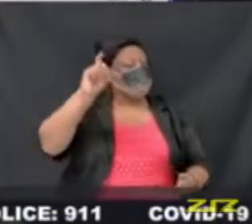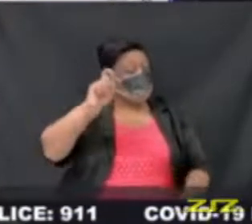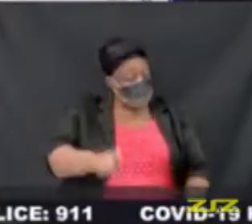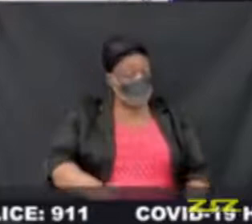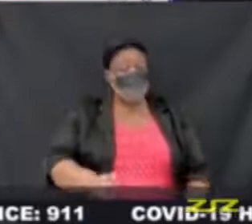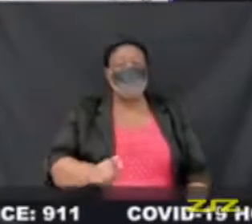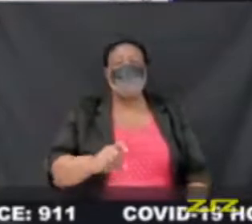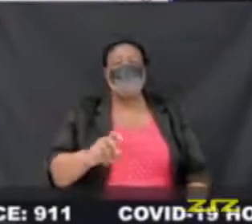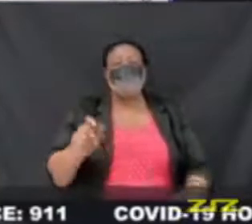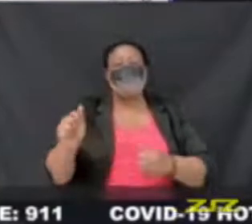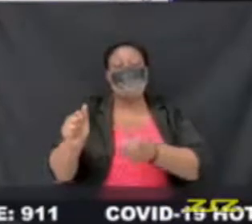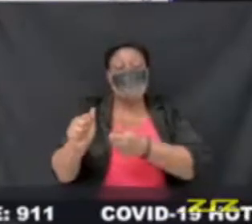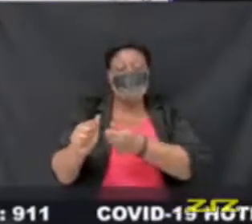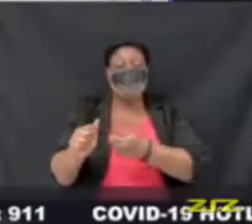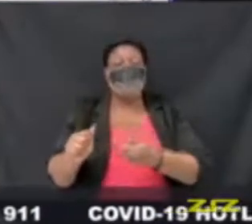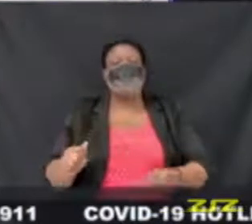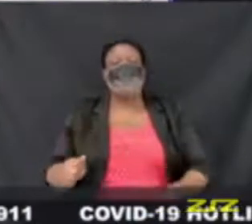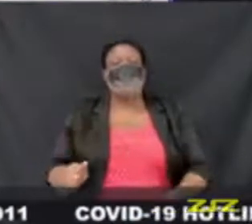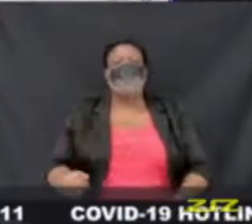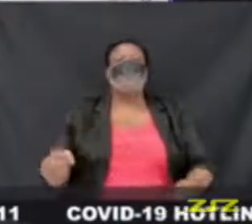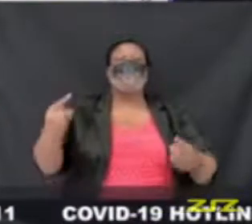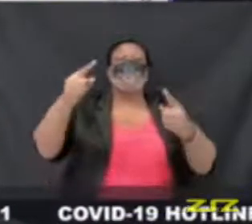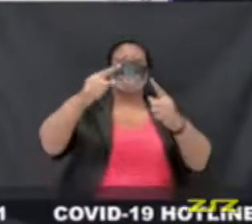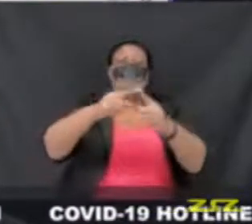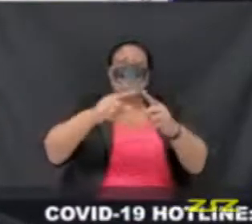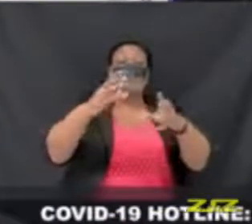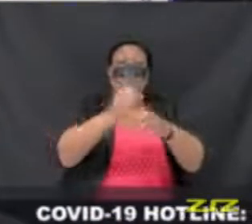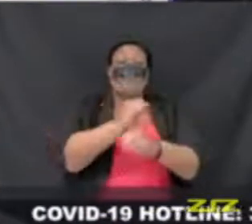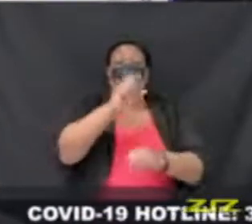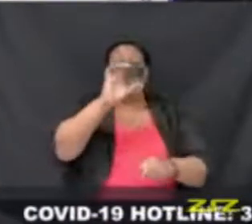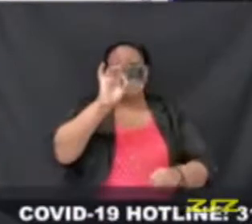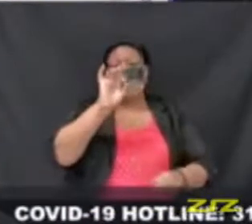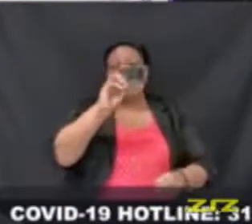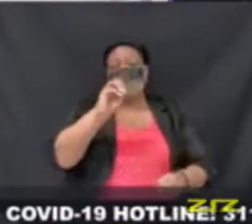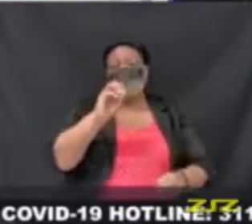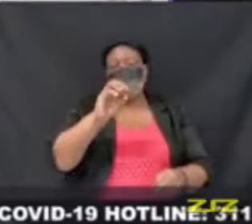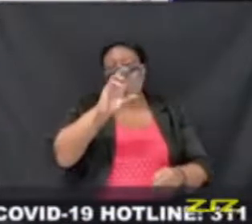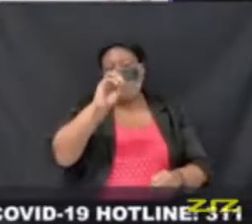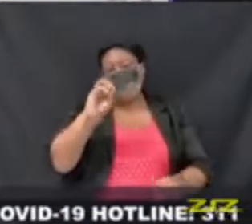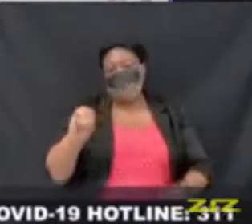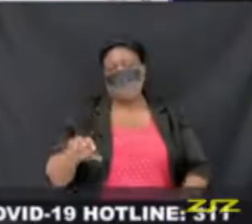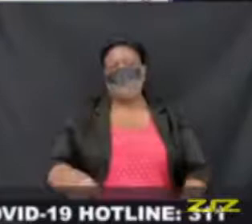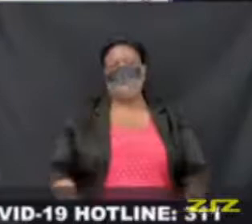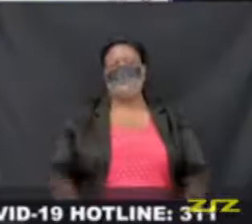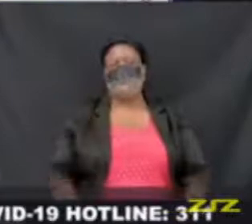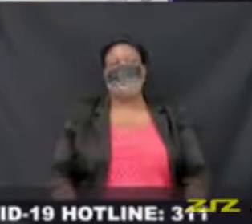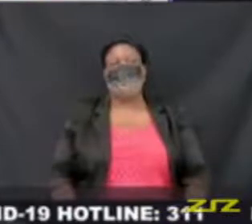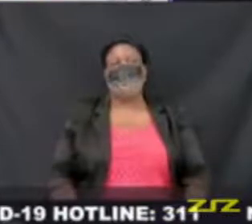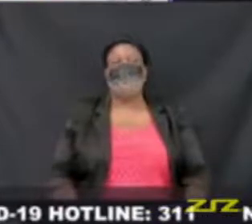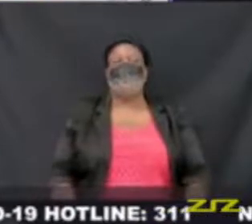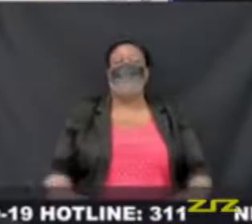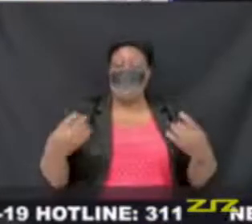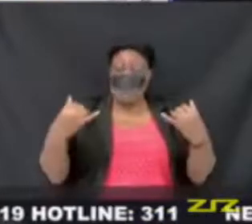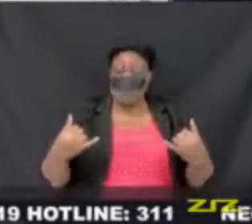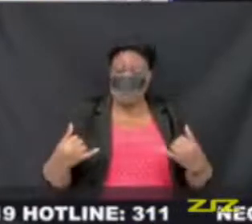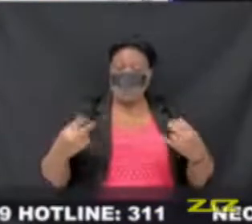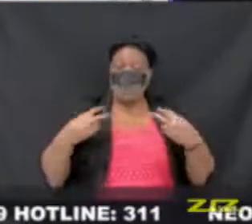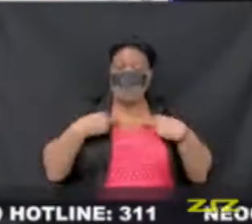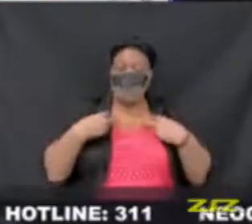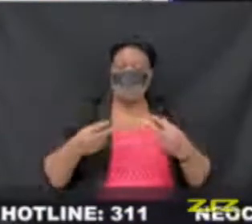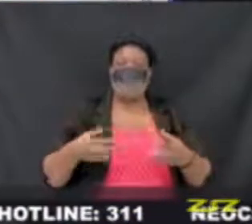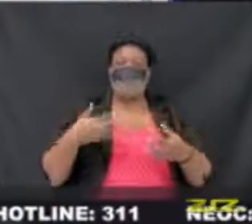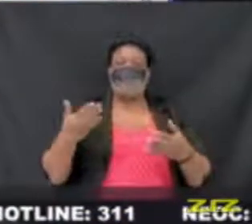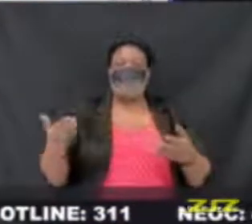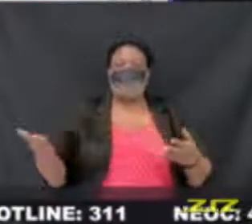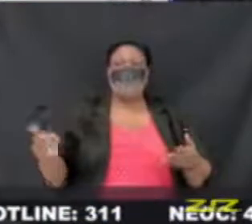bubble event. When we speak about having certain indoor activities with only vaccinated persons, those are bubble